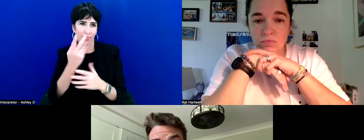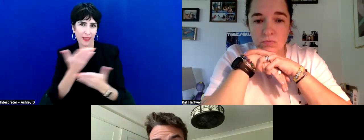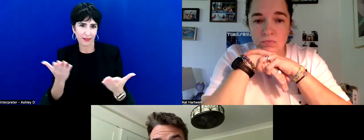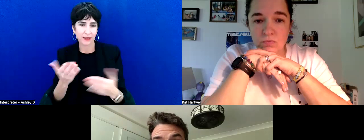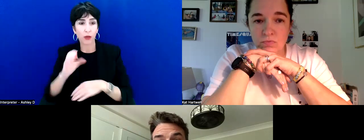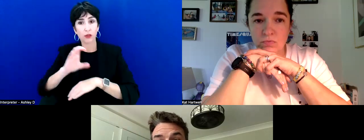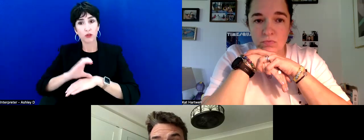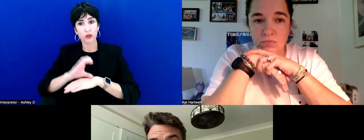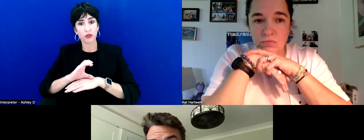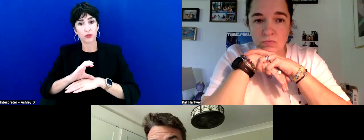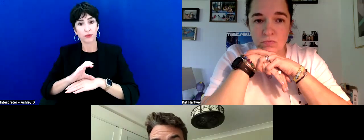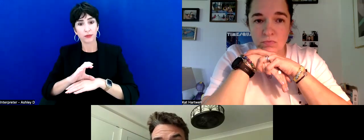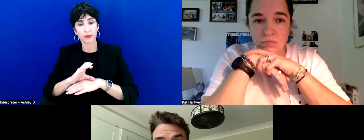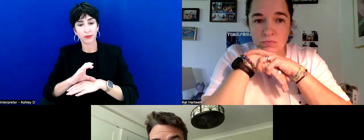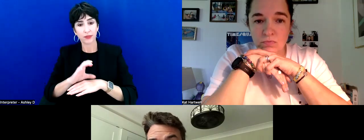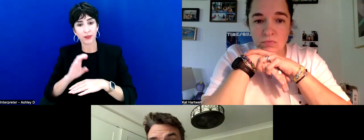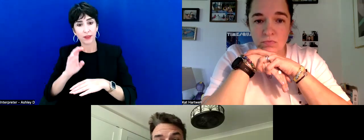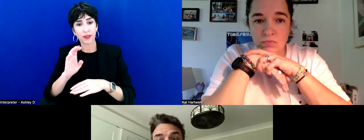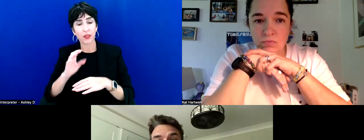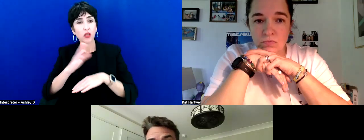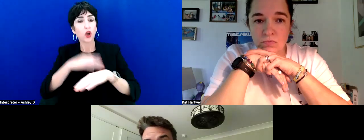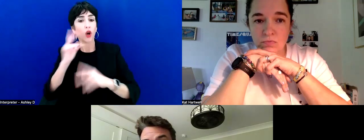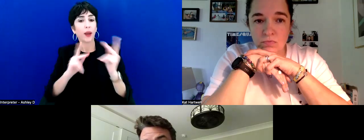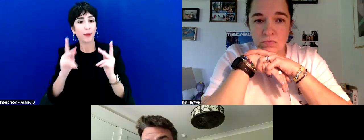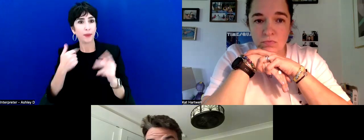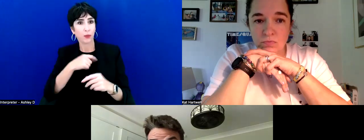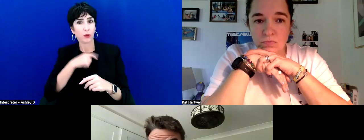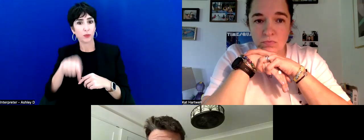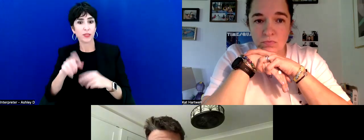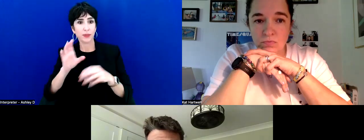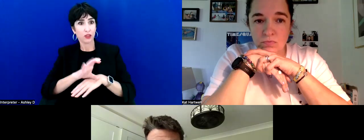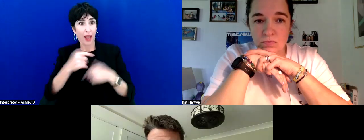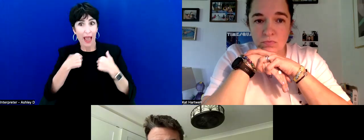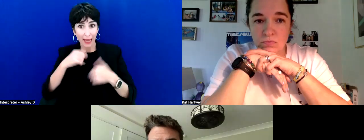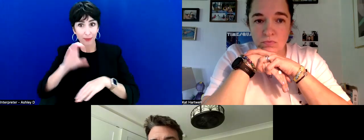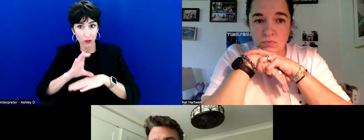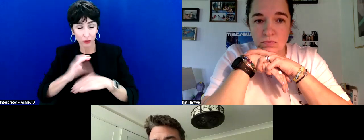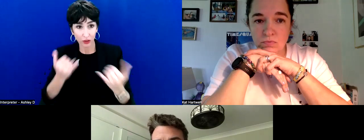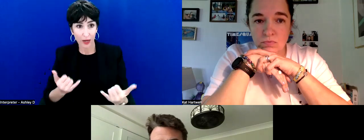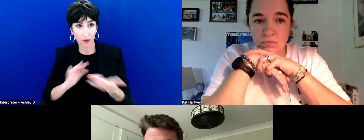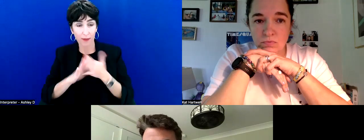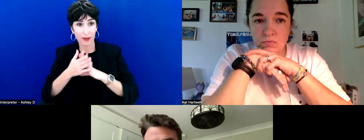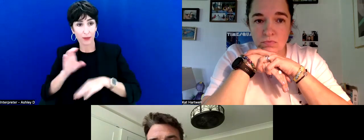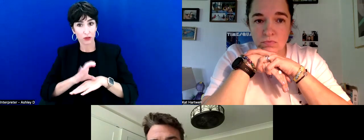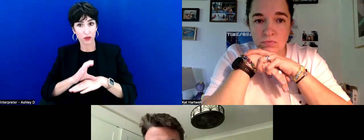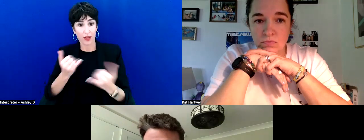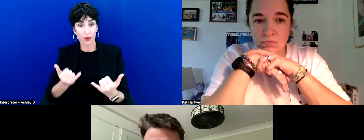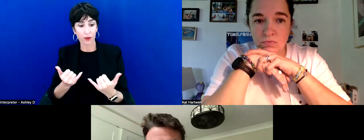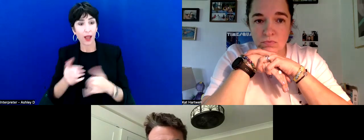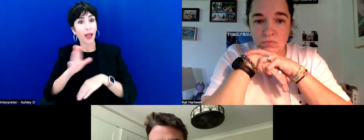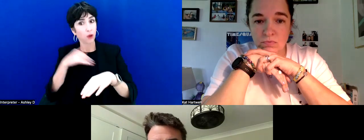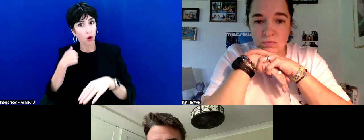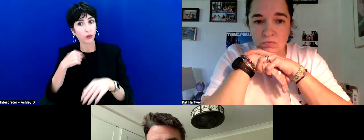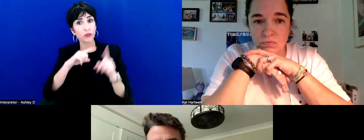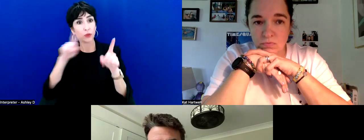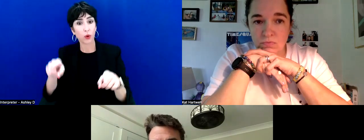church is the ecclesia. It means the called out people. We're supposed to be the church. I'm supposed to be the church. I'm called to